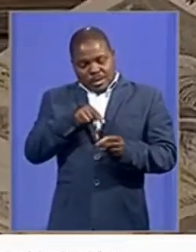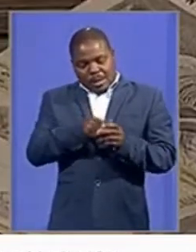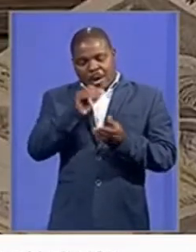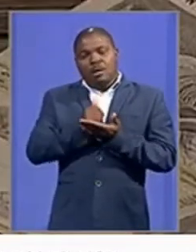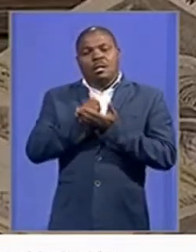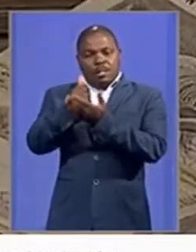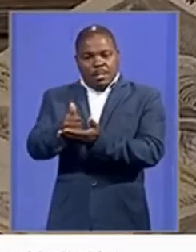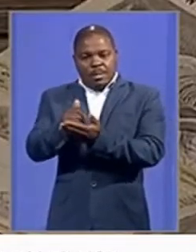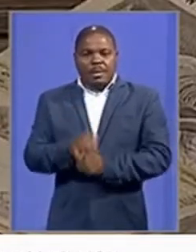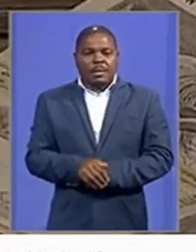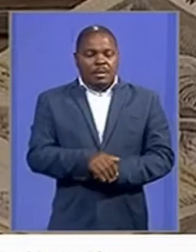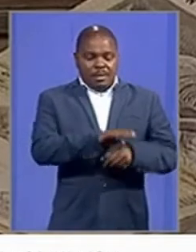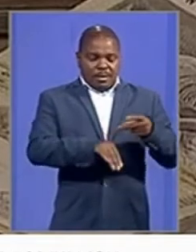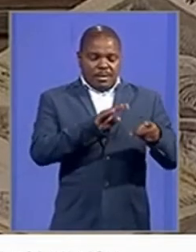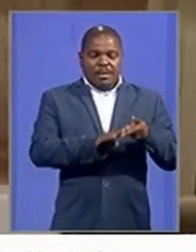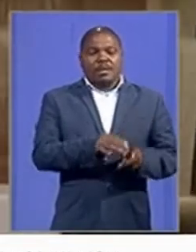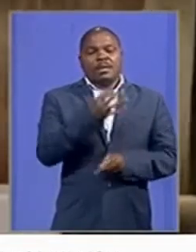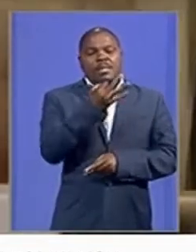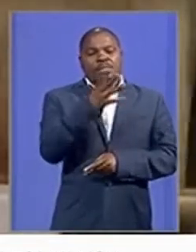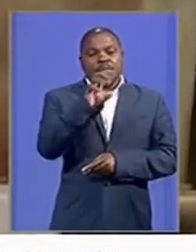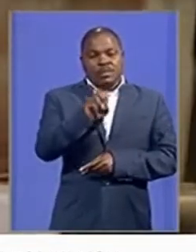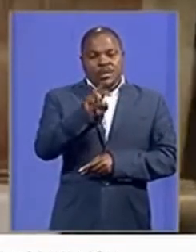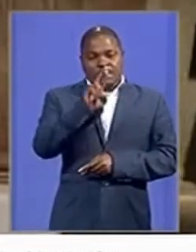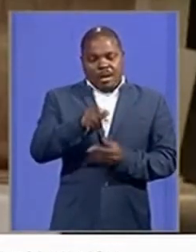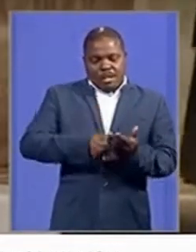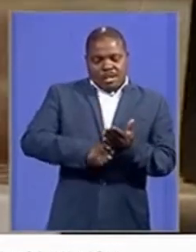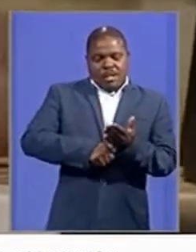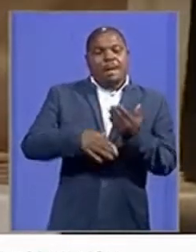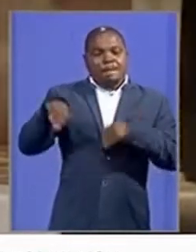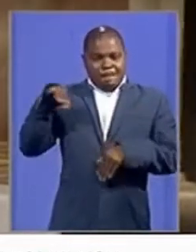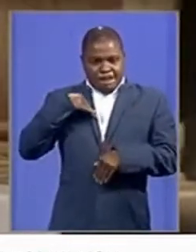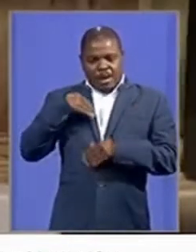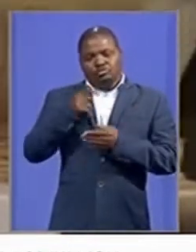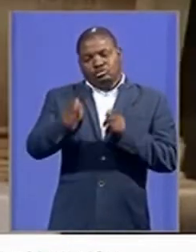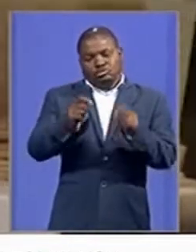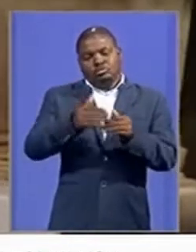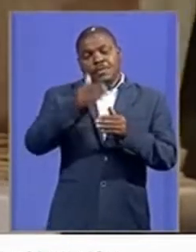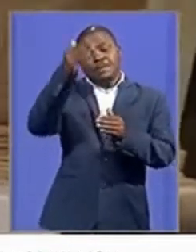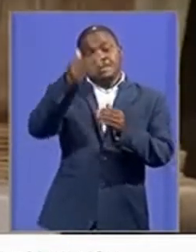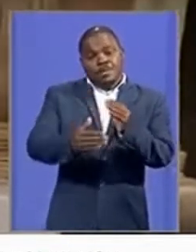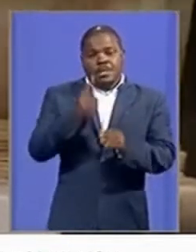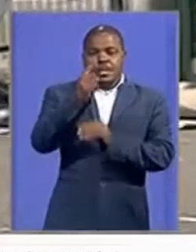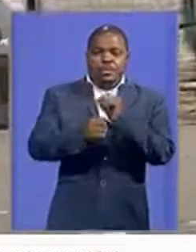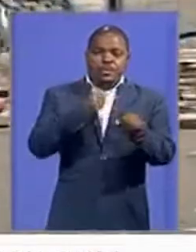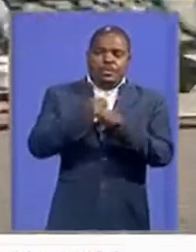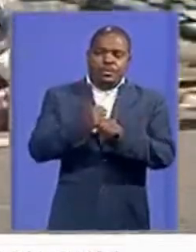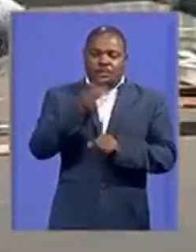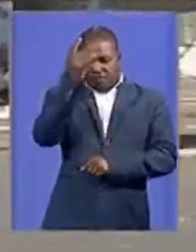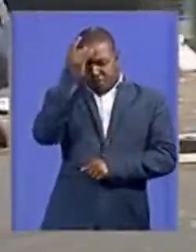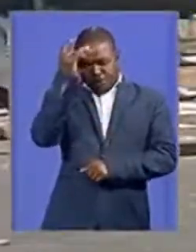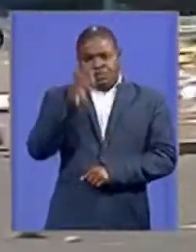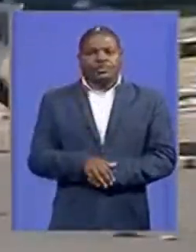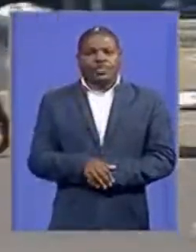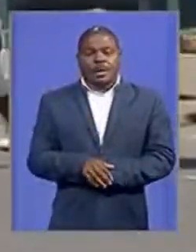ga R350 a diranta a dikotlo a tlileng go khutliswa ka Mopitlwe mo ngwageng yo o latelang. Le fa go le